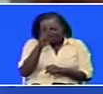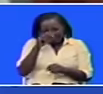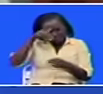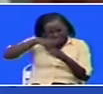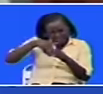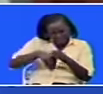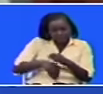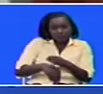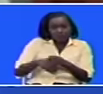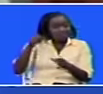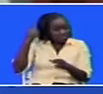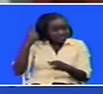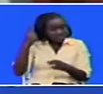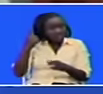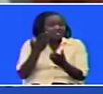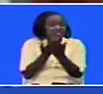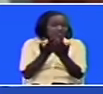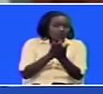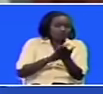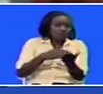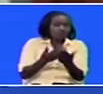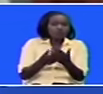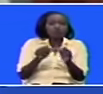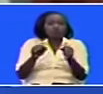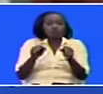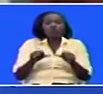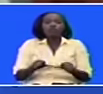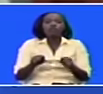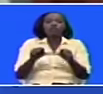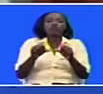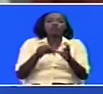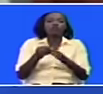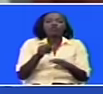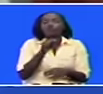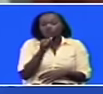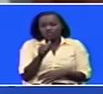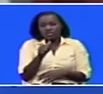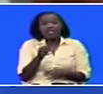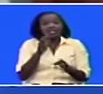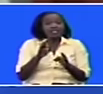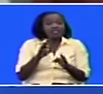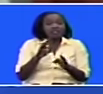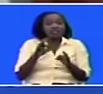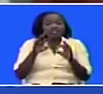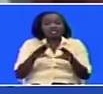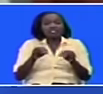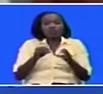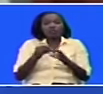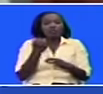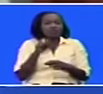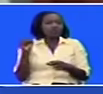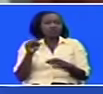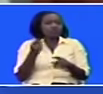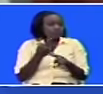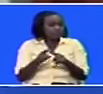whether their recommendations or proposals can carry the day or not, because they can either decide to adopt the report, as it were, or reject it.